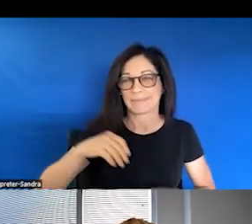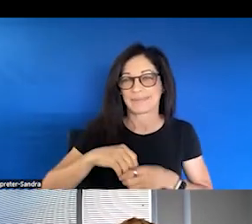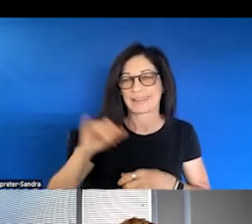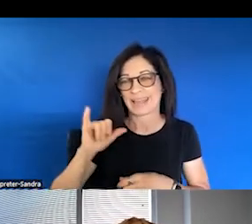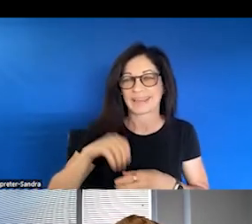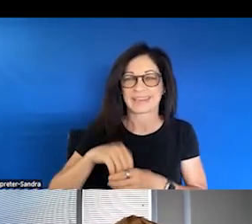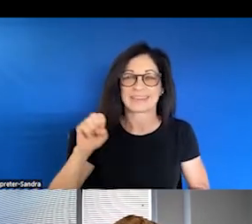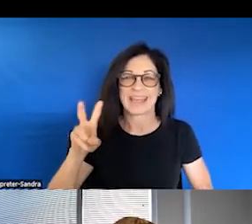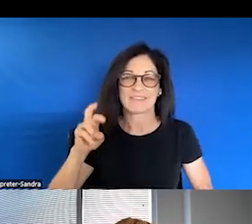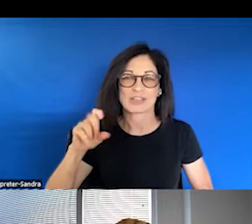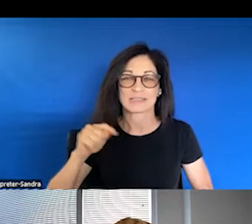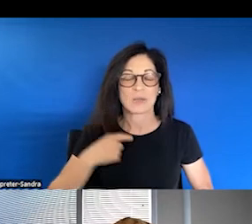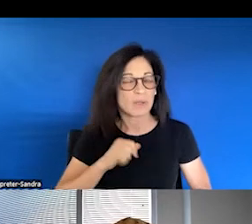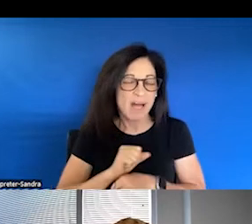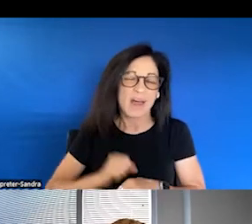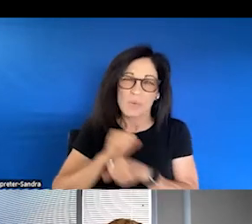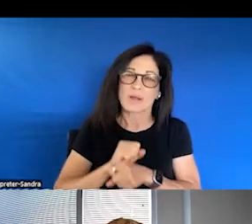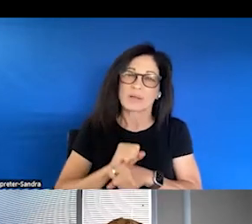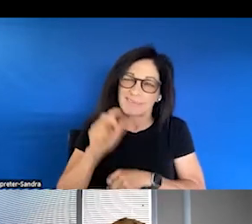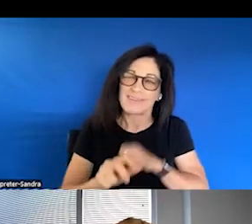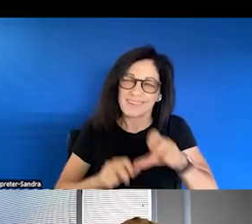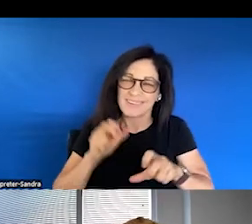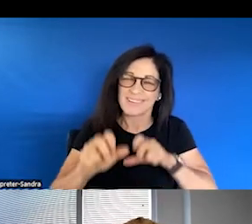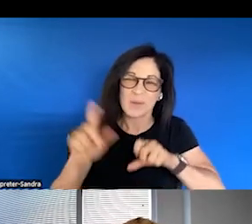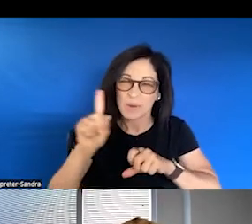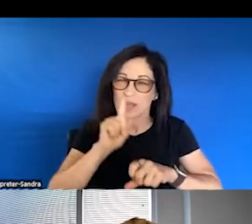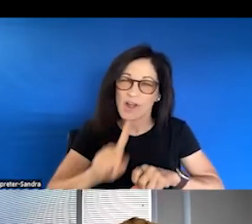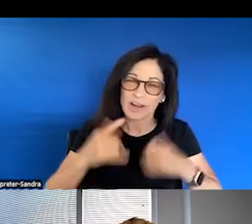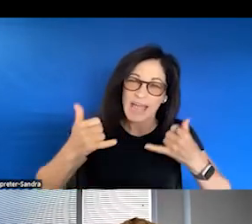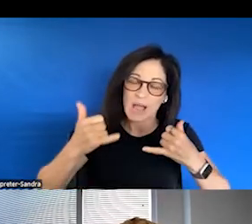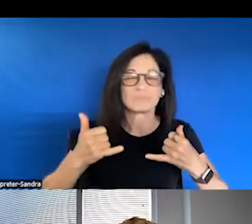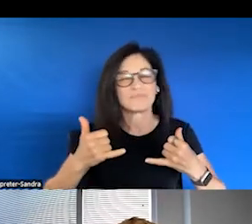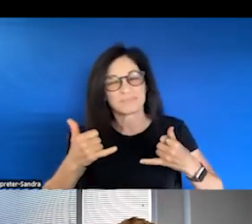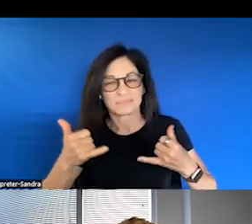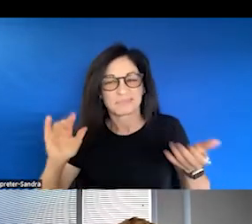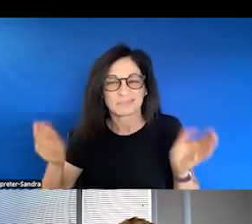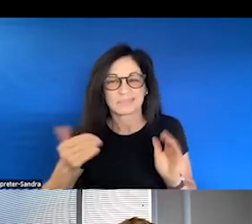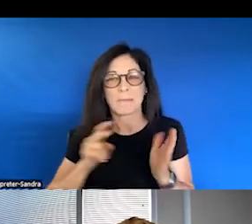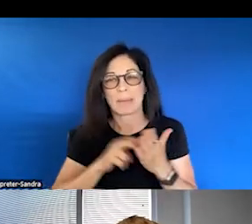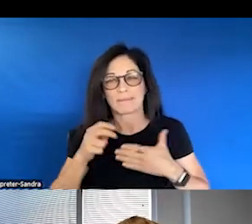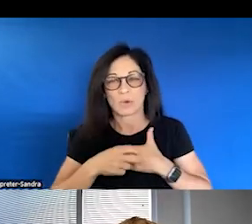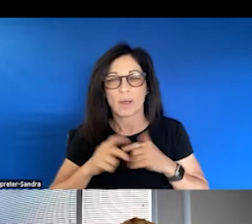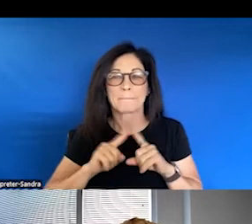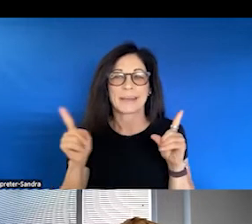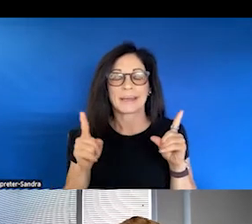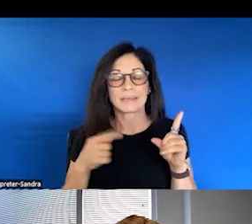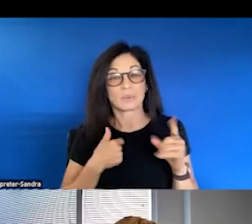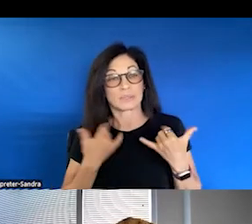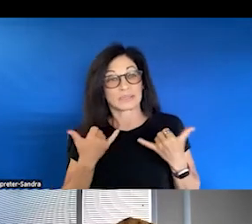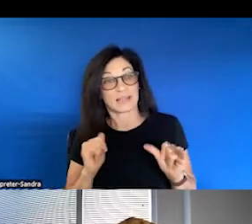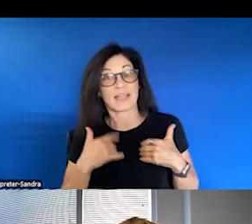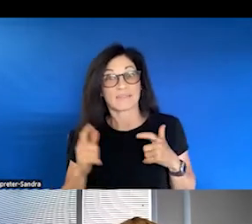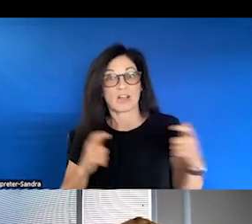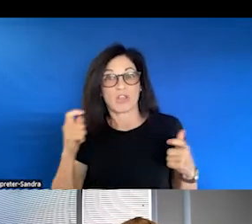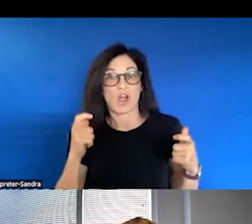work to climb to where we are today, metaphorically speaking, but we still have a large